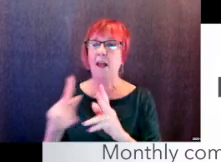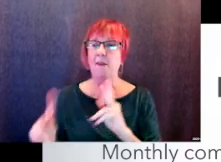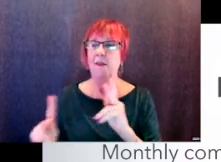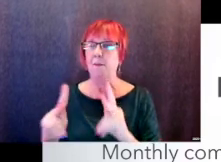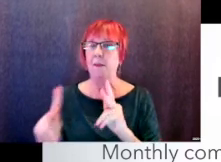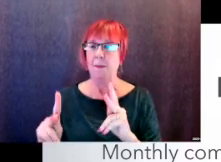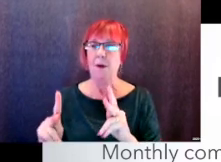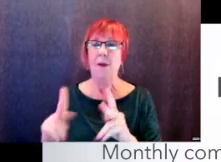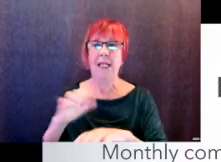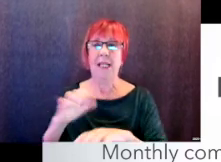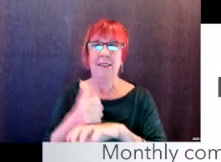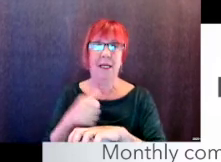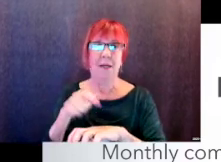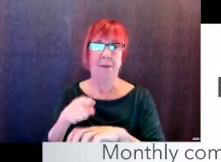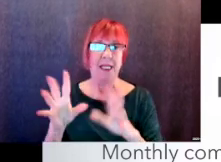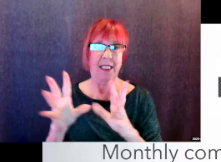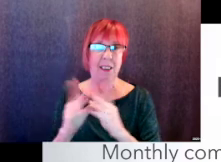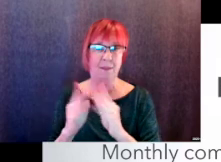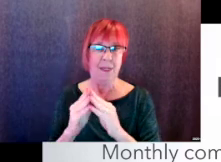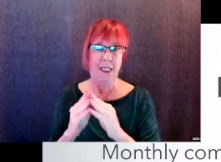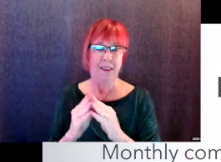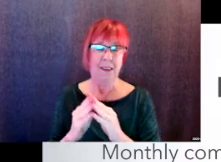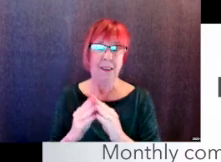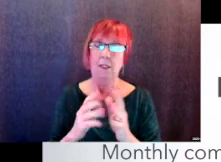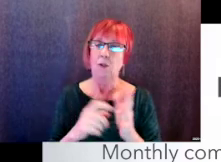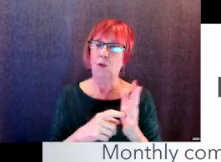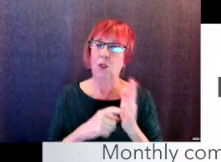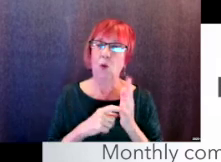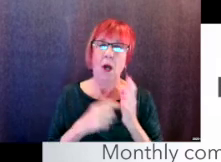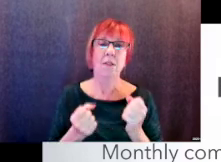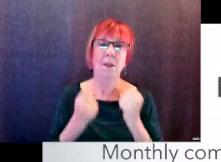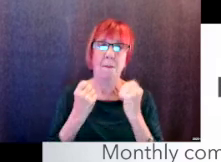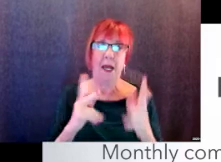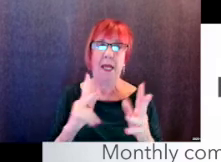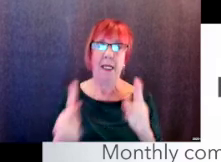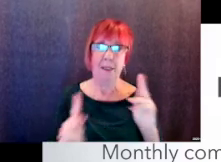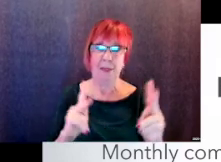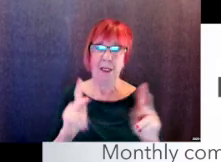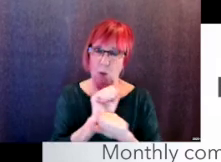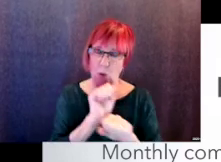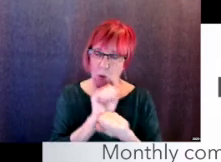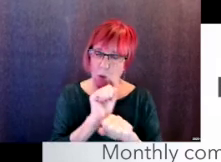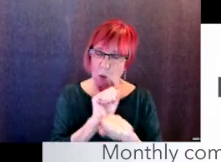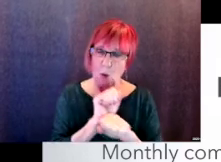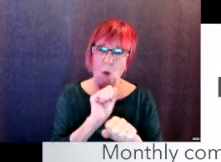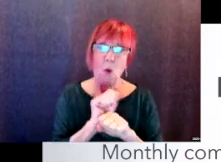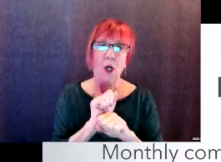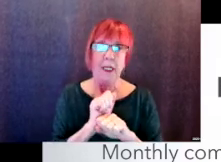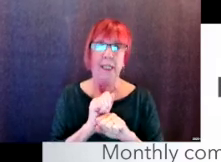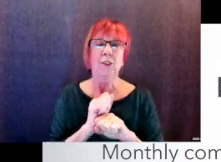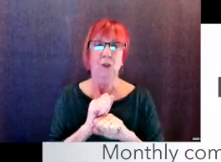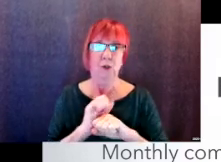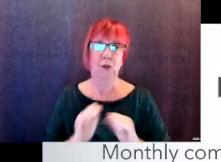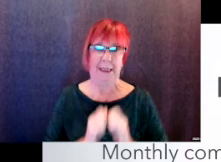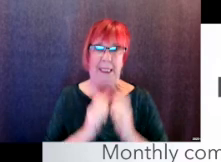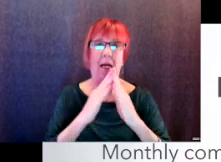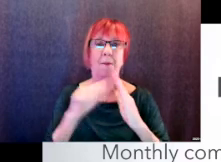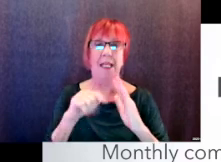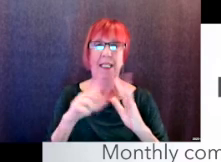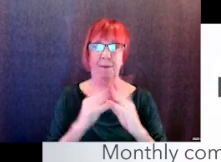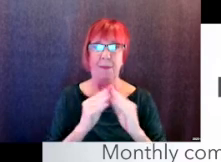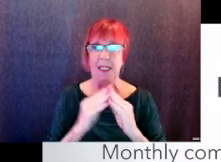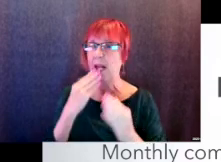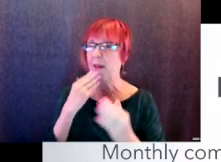to host monthly evening community meetings to make it easier for community members and people not associated with